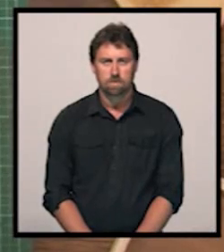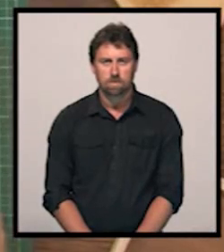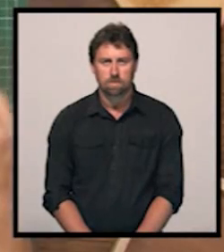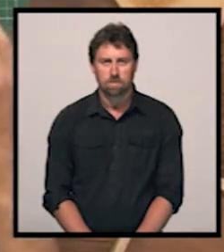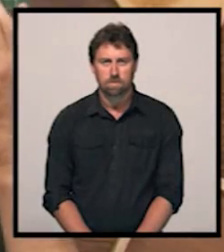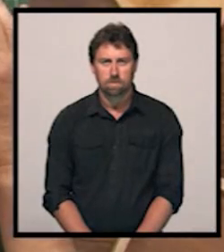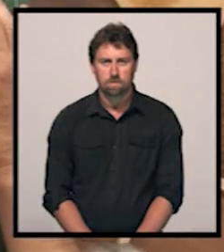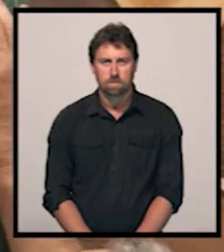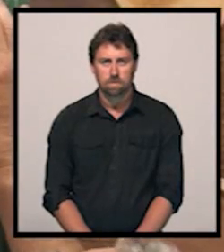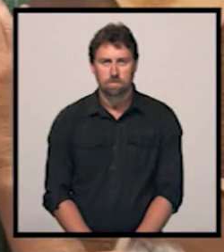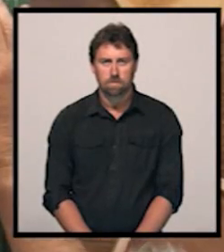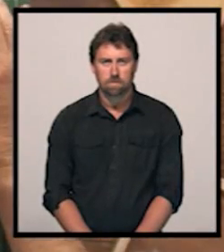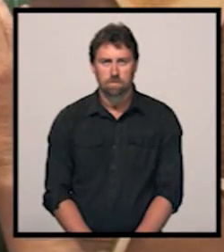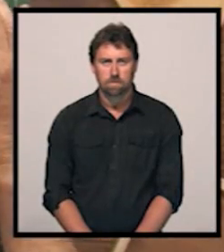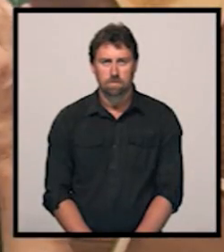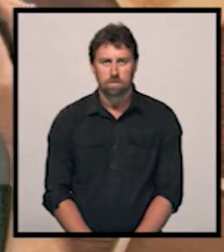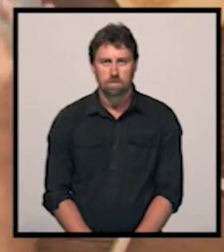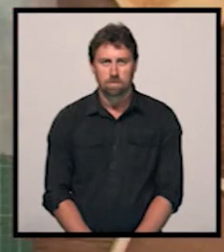Just hold it down.